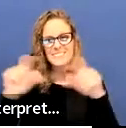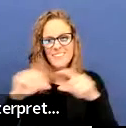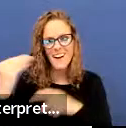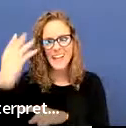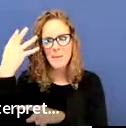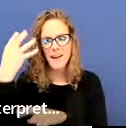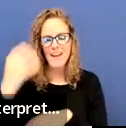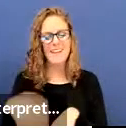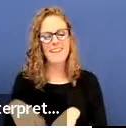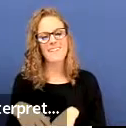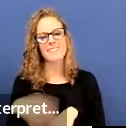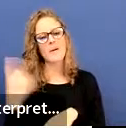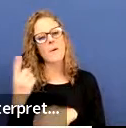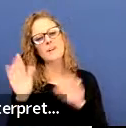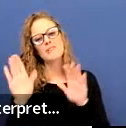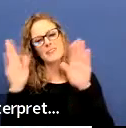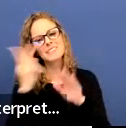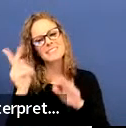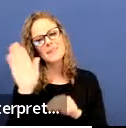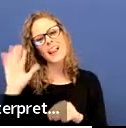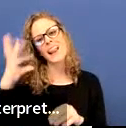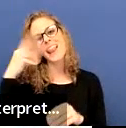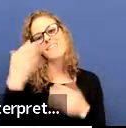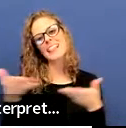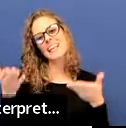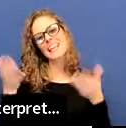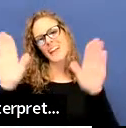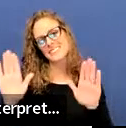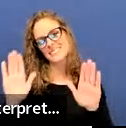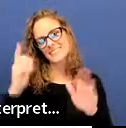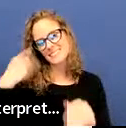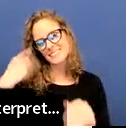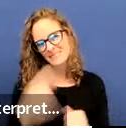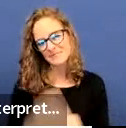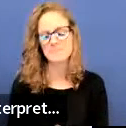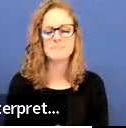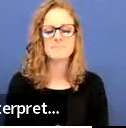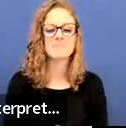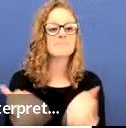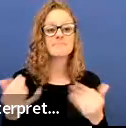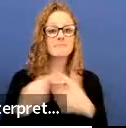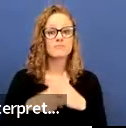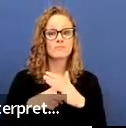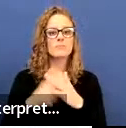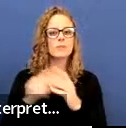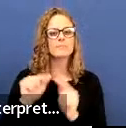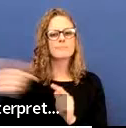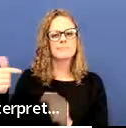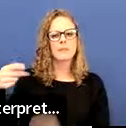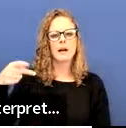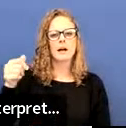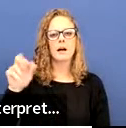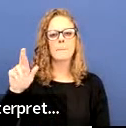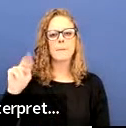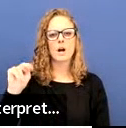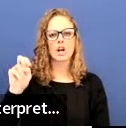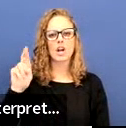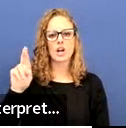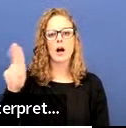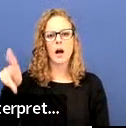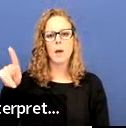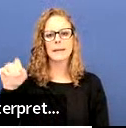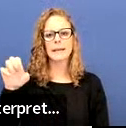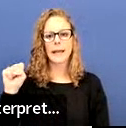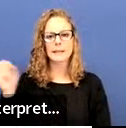Always great to see everyone's lovely face. All right, why don't we kick it off with some partner updates. I want to turn